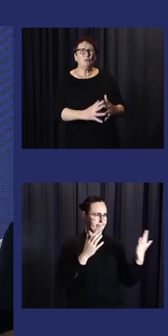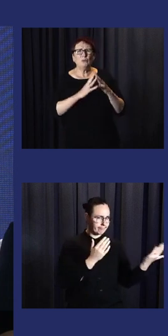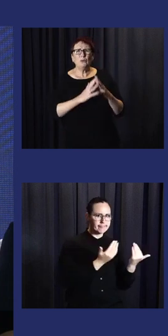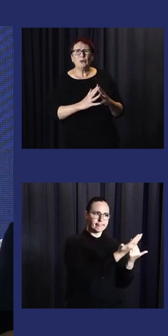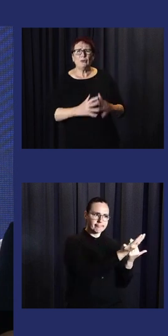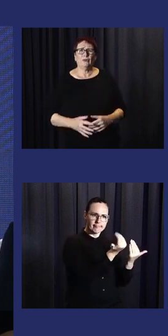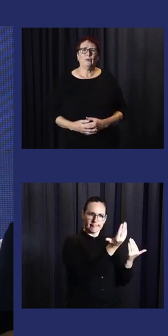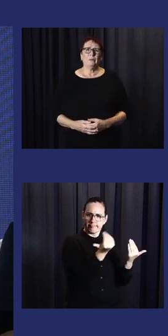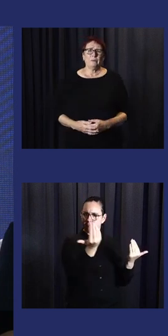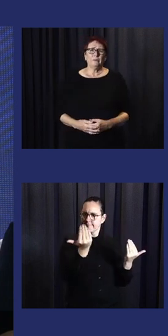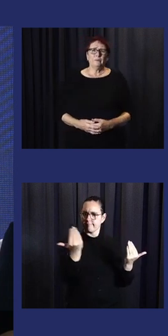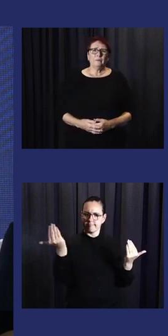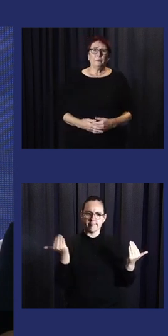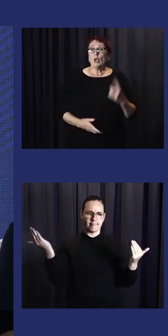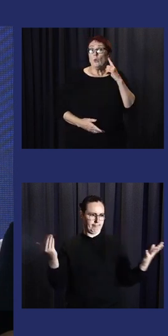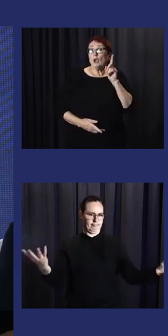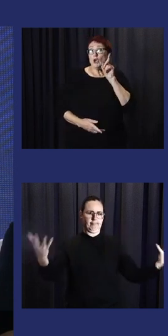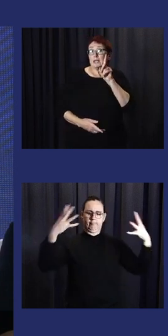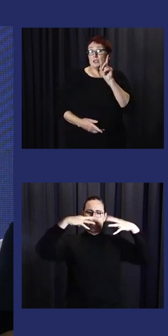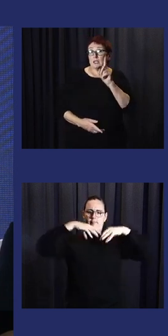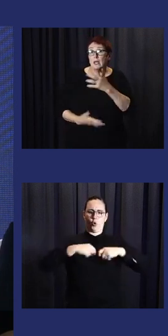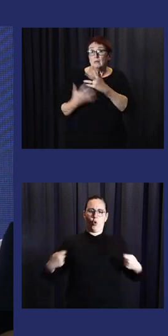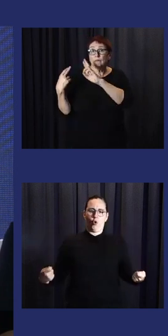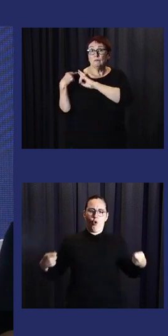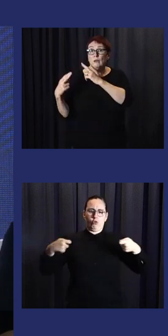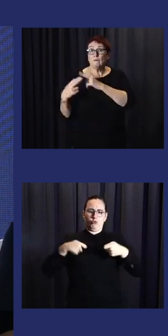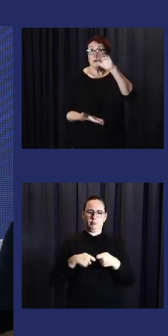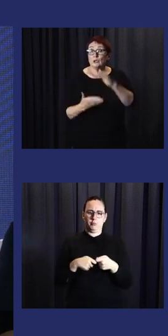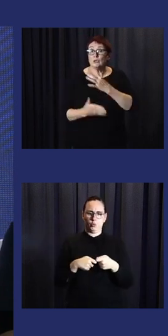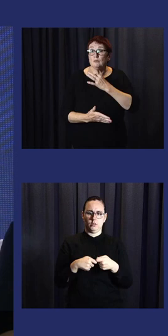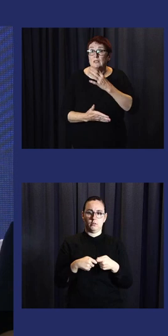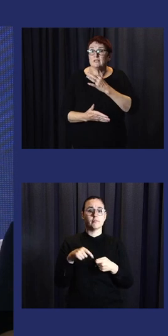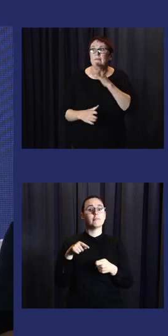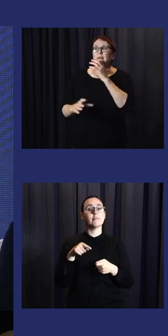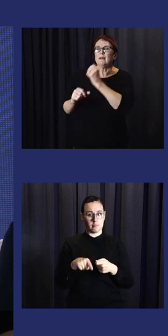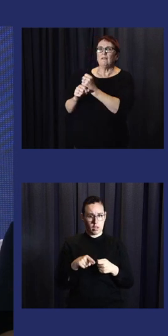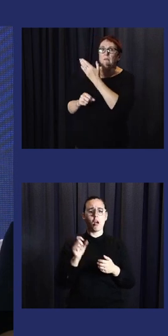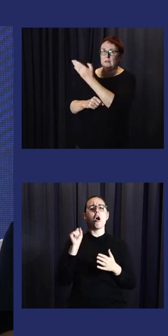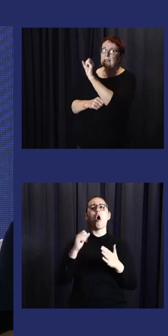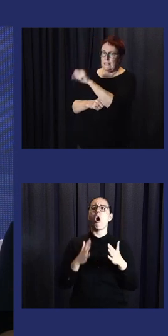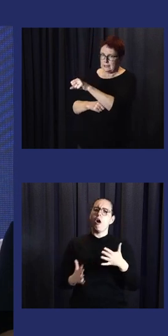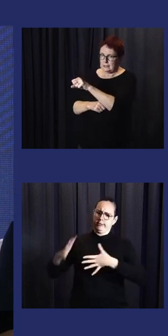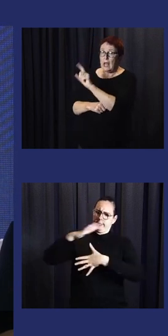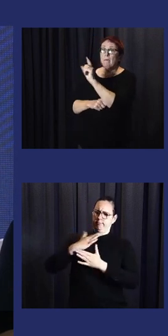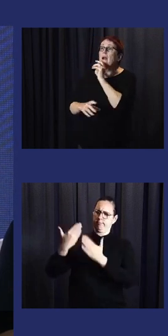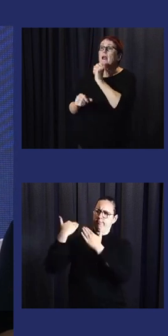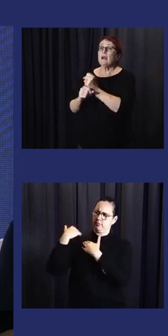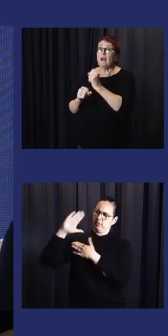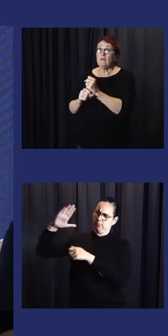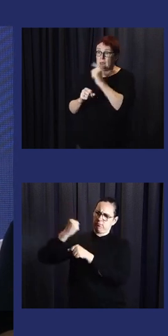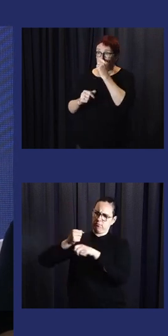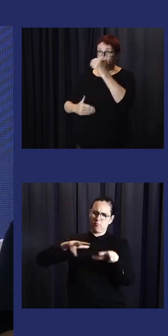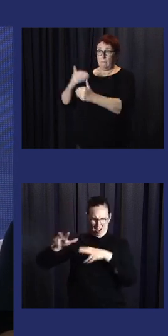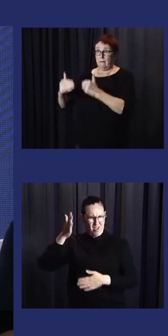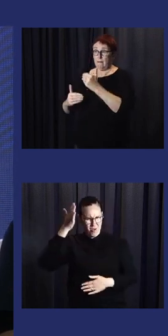We heard yesterday the main responsibility for disaster risk reduction lies with governments, but governments cannot do